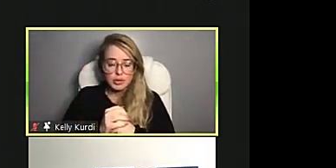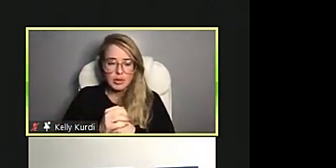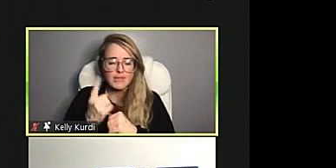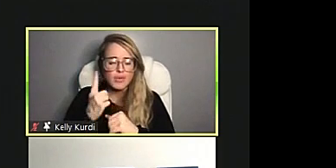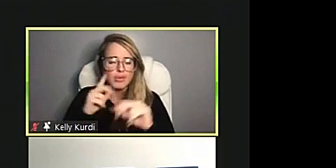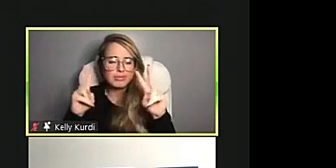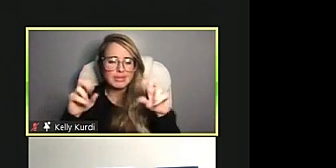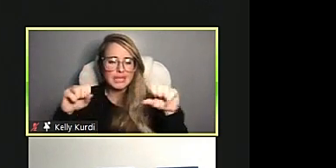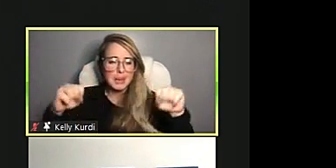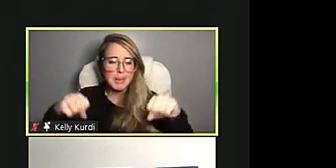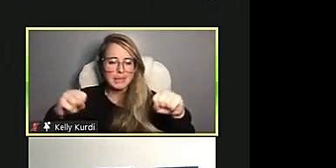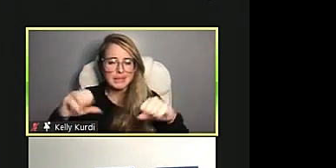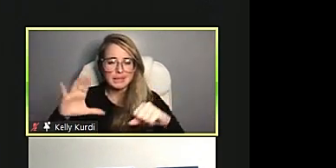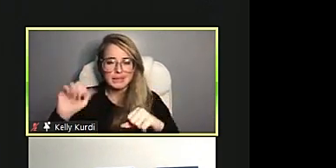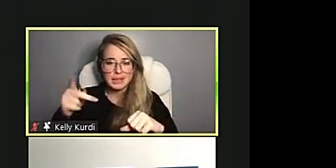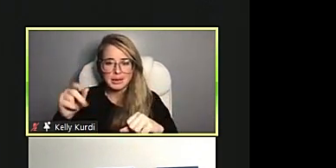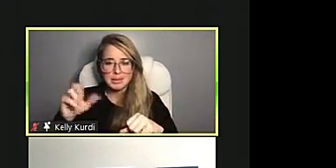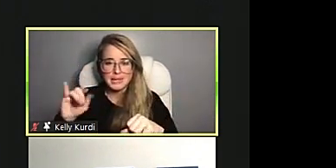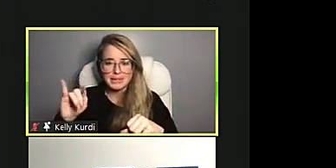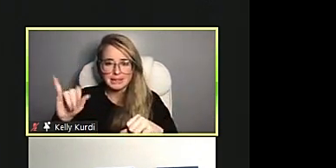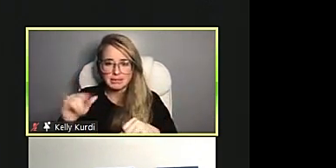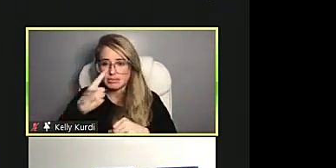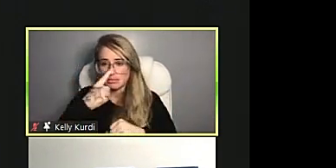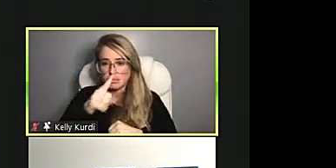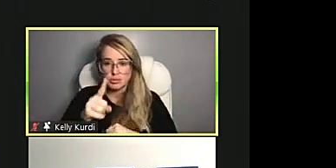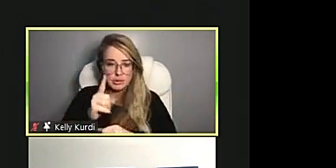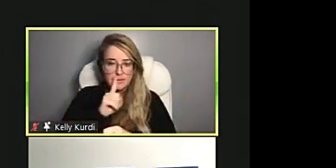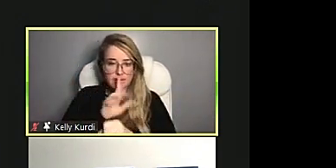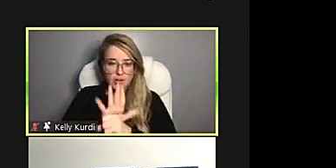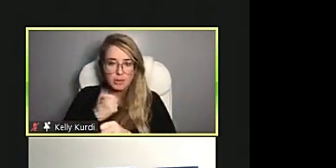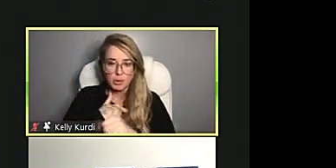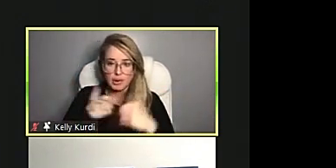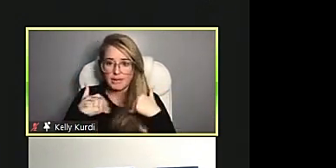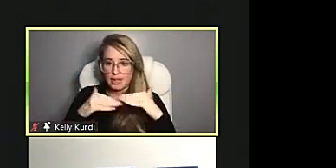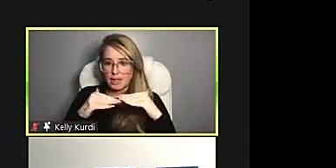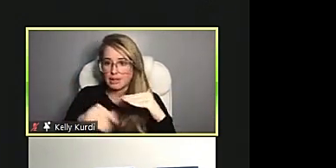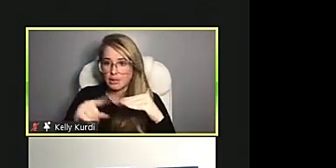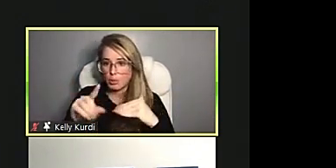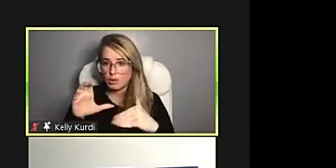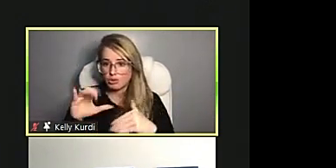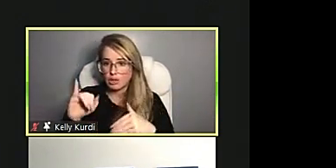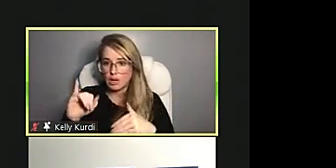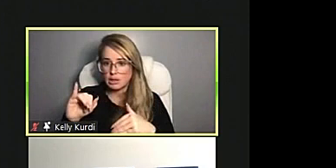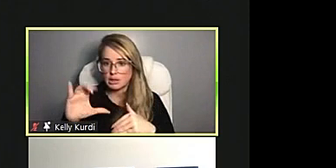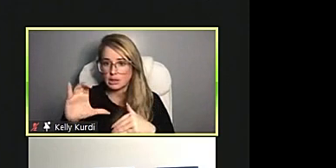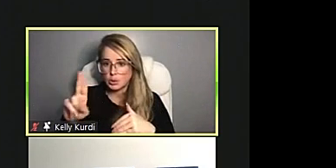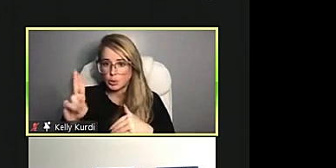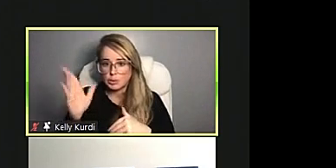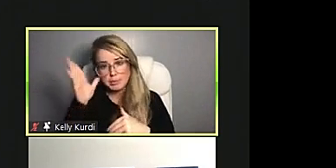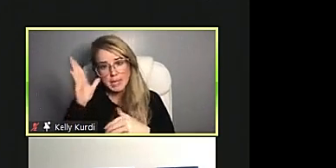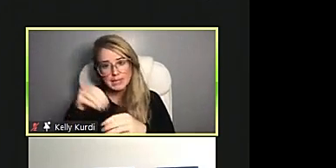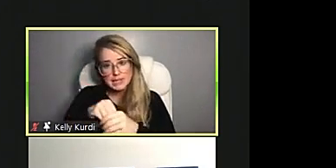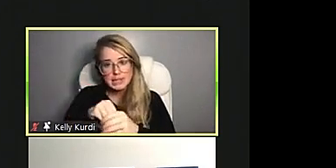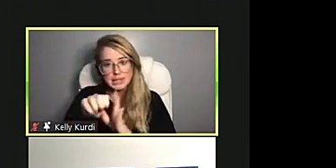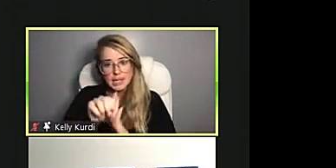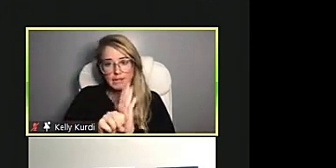question. One, can you confirm that we have now less than 100 available ICU beds in the state of Colorado? And two, it does appear